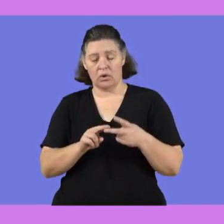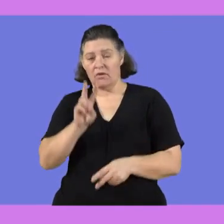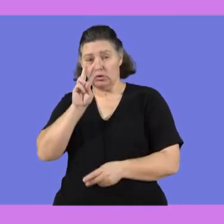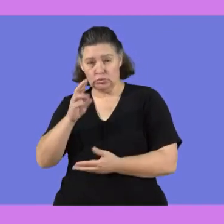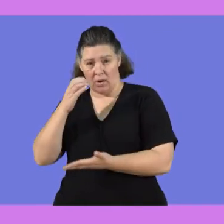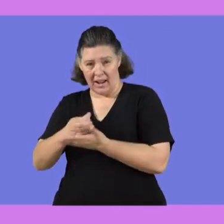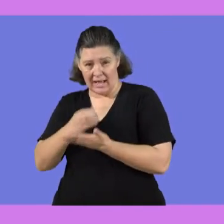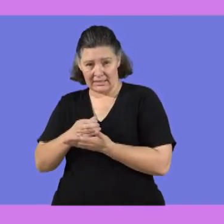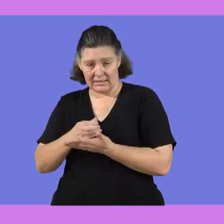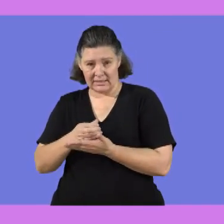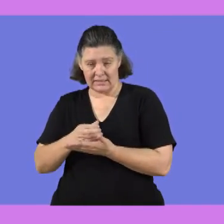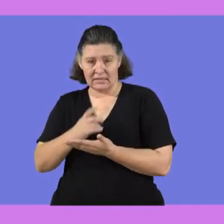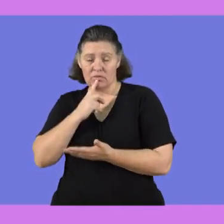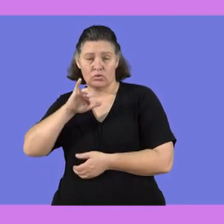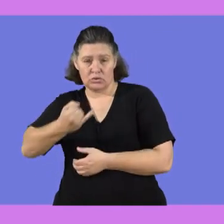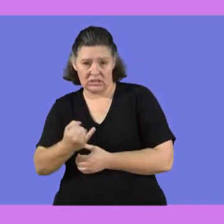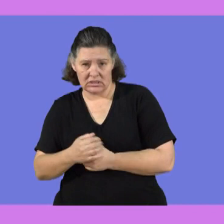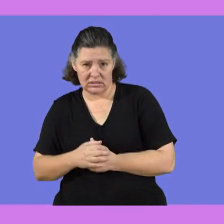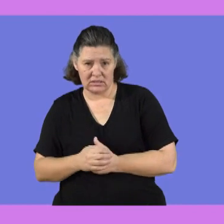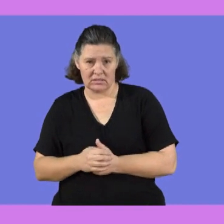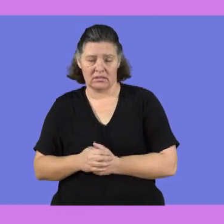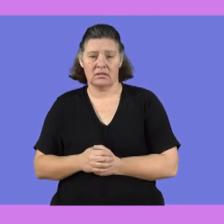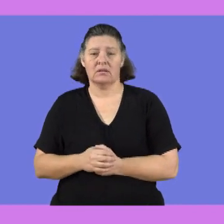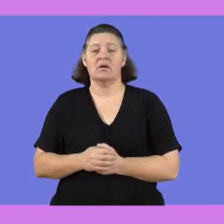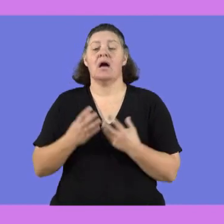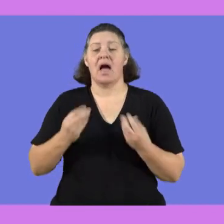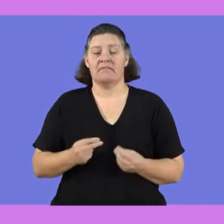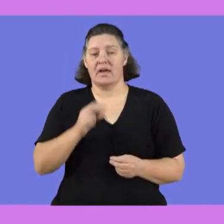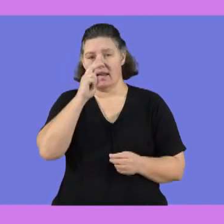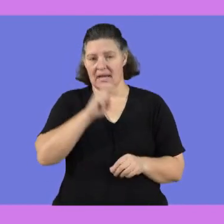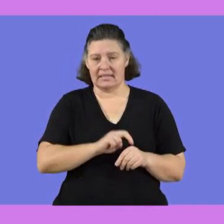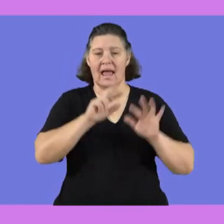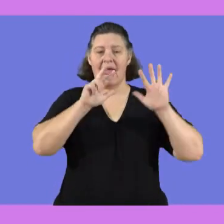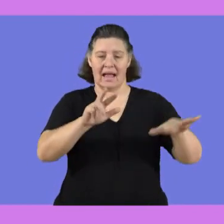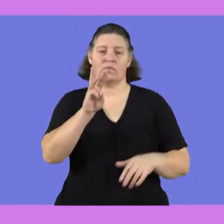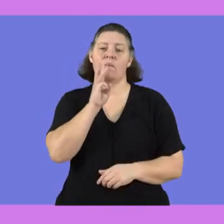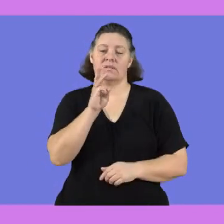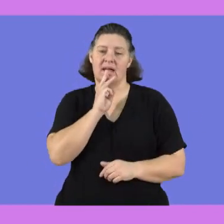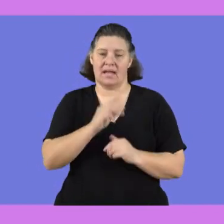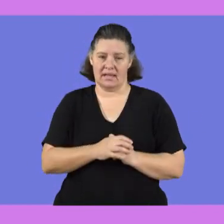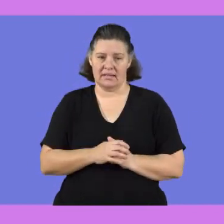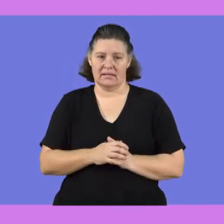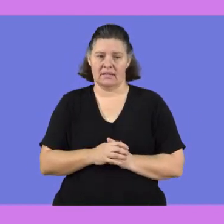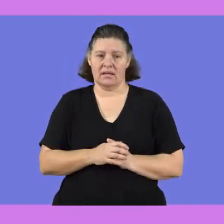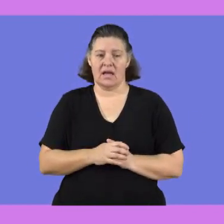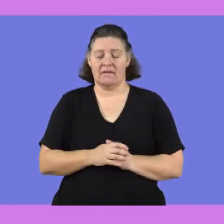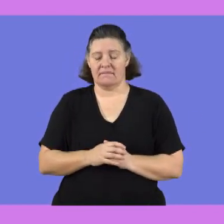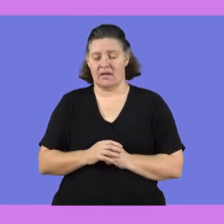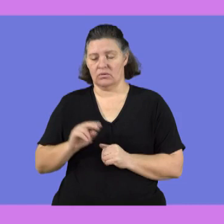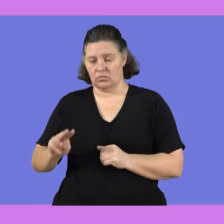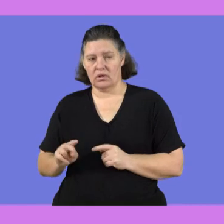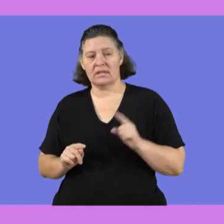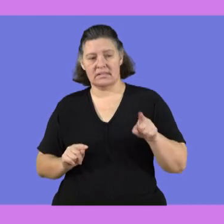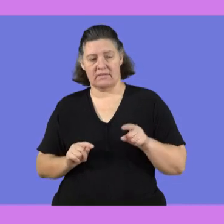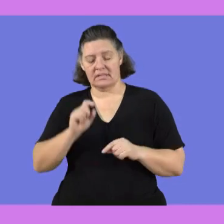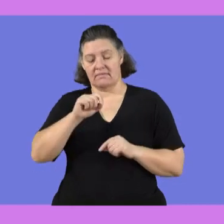your coordinate, number 1. Number 2, for 2 glasses of water, this is 2 glasses of water, you need 8. And